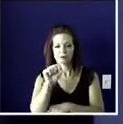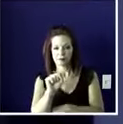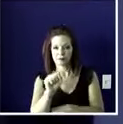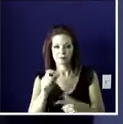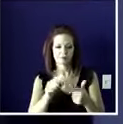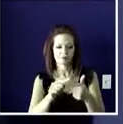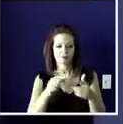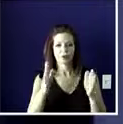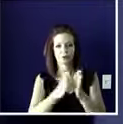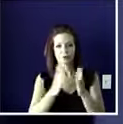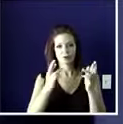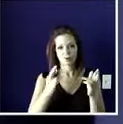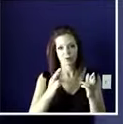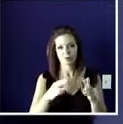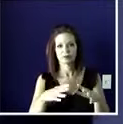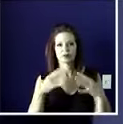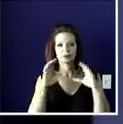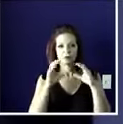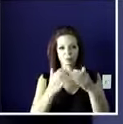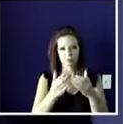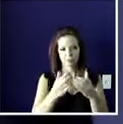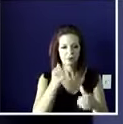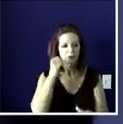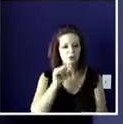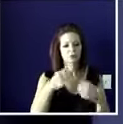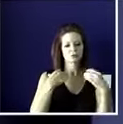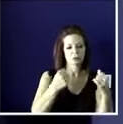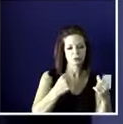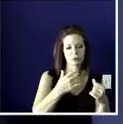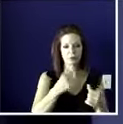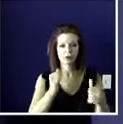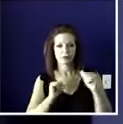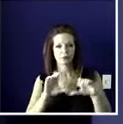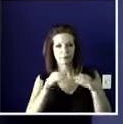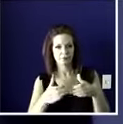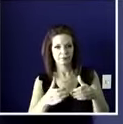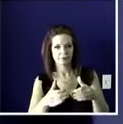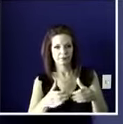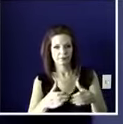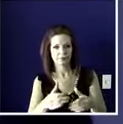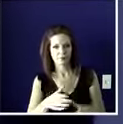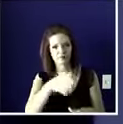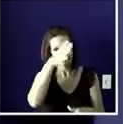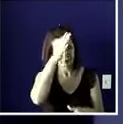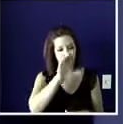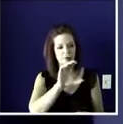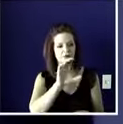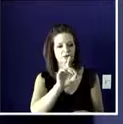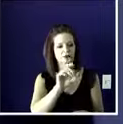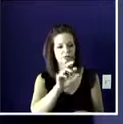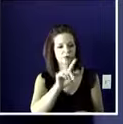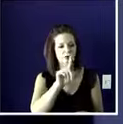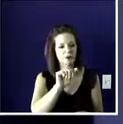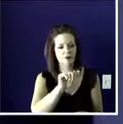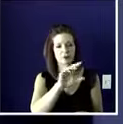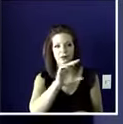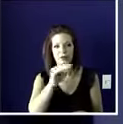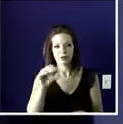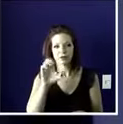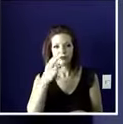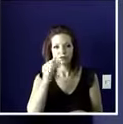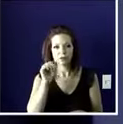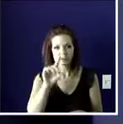Club, Girls Strong, and Drama Club. Brooke is the daughter of Carla and Chad Snyder and will be attending the University of Central